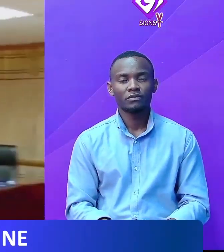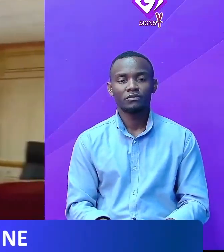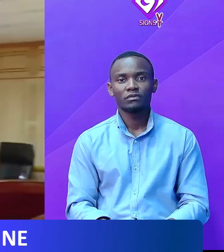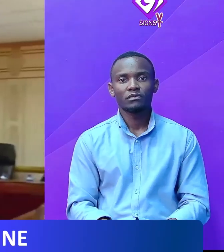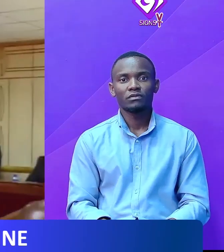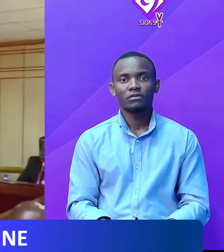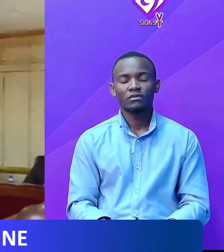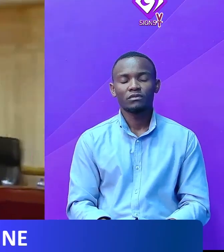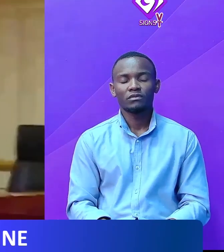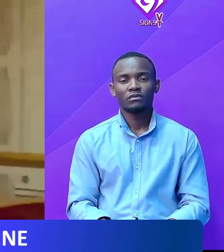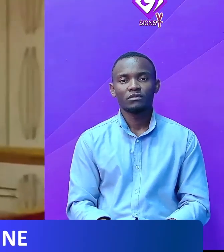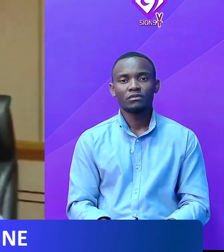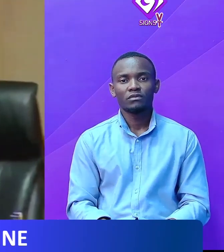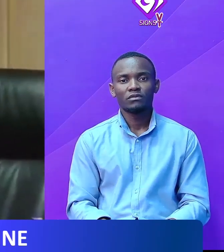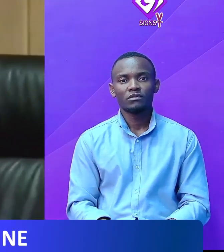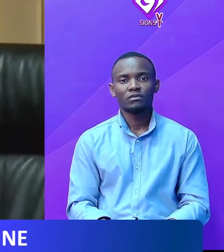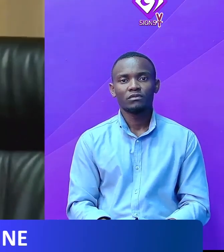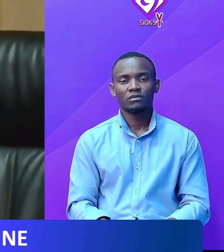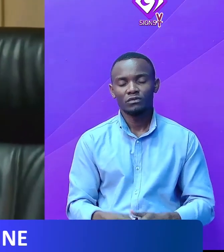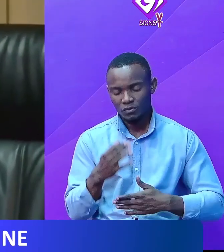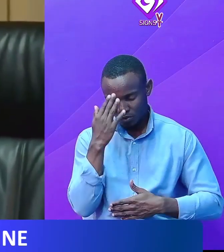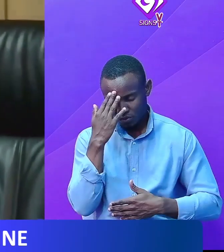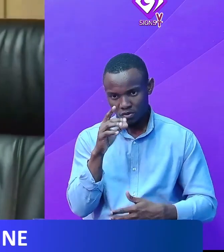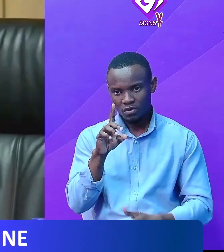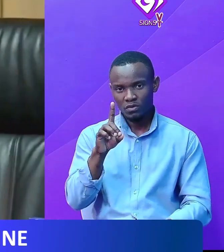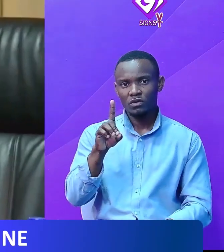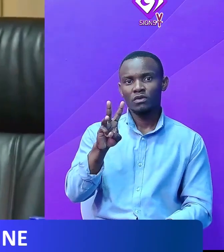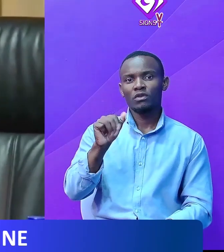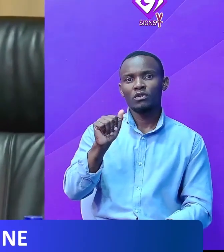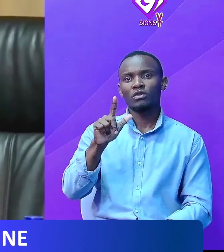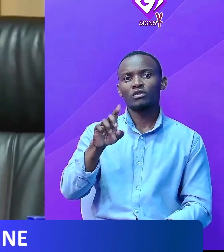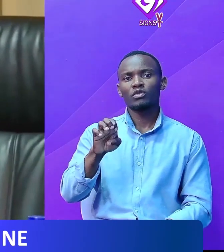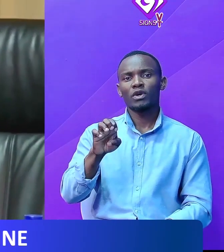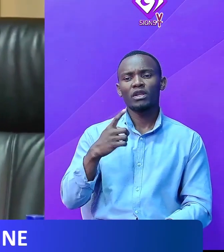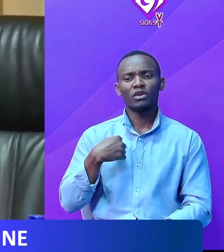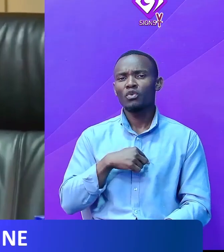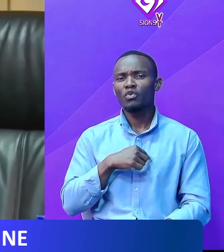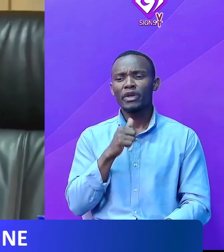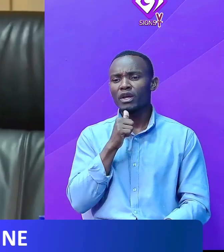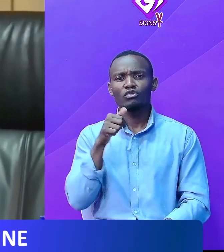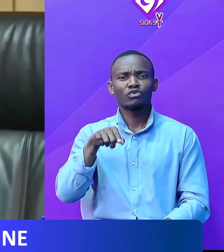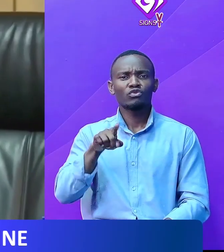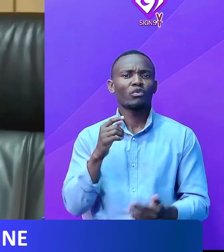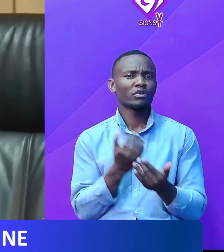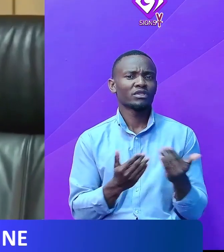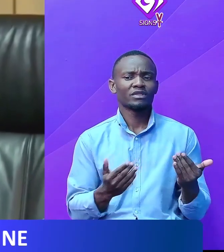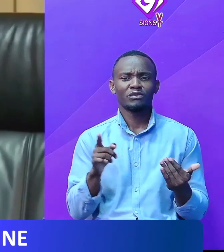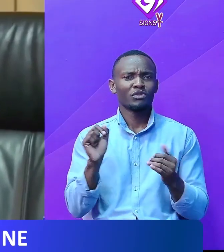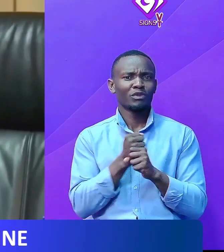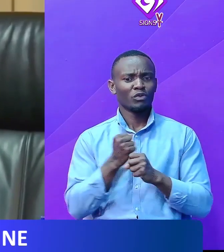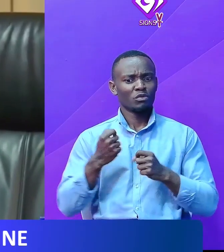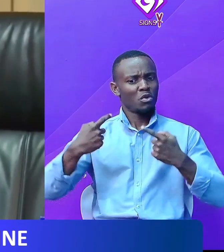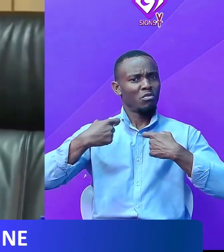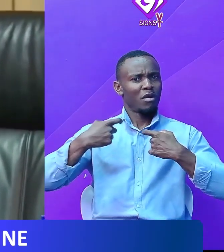Your Excellency, Honorable Duale, we are not your kids here to come and unatusomea kama watoto wako. My kids